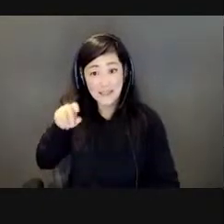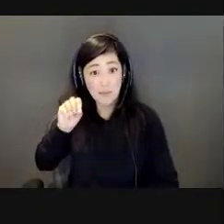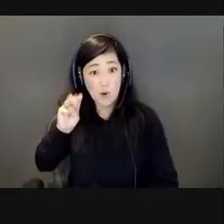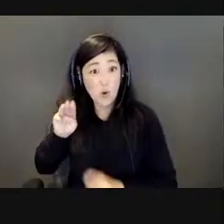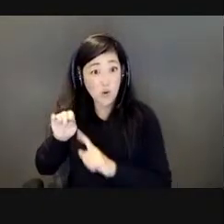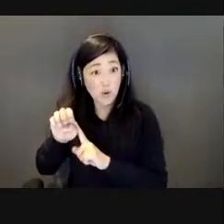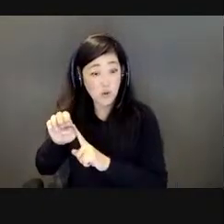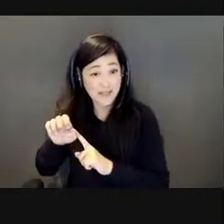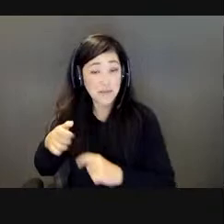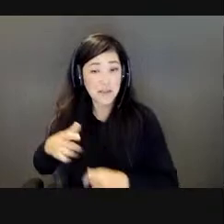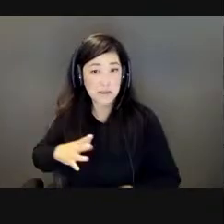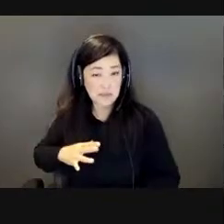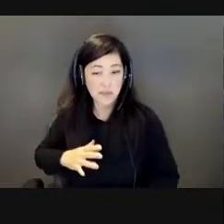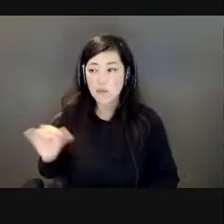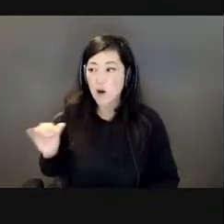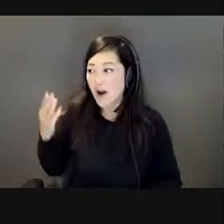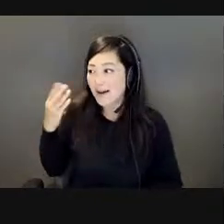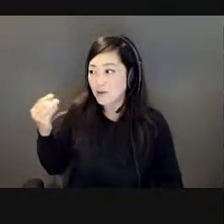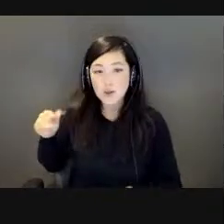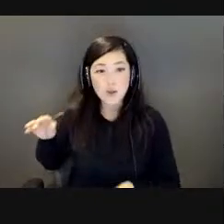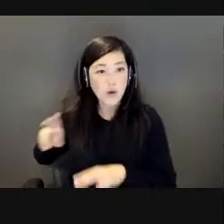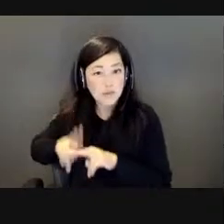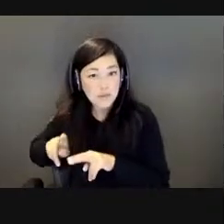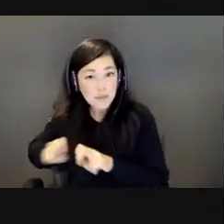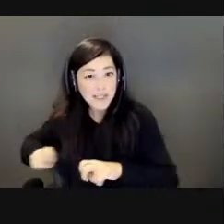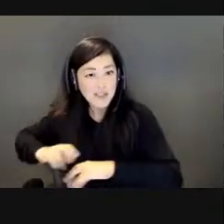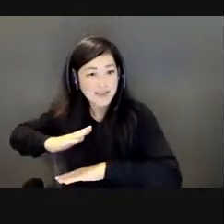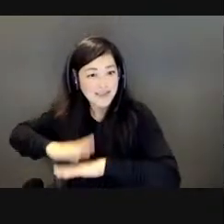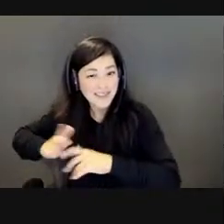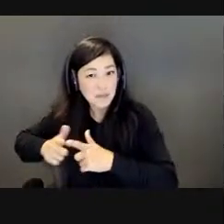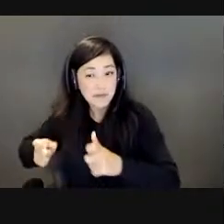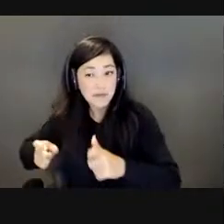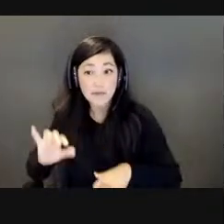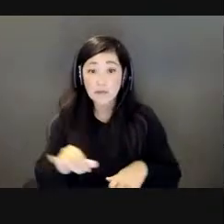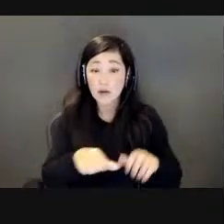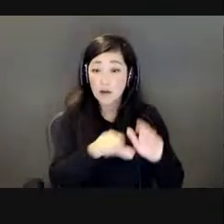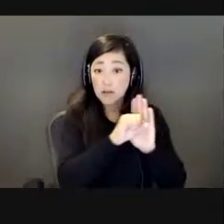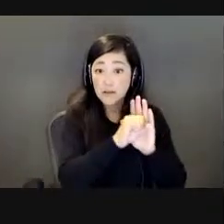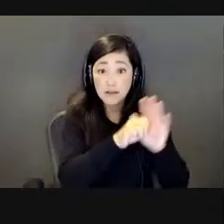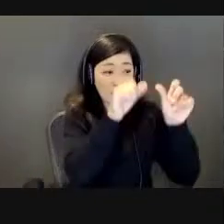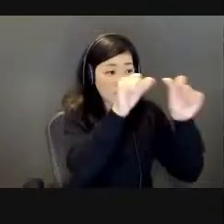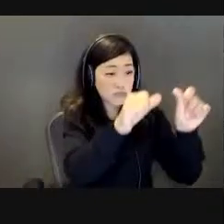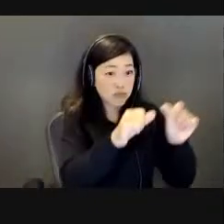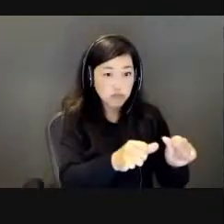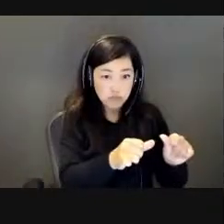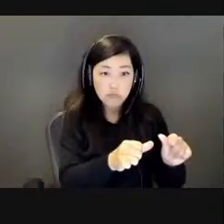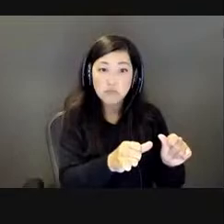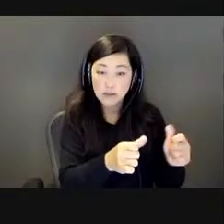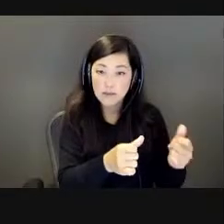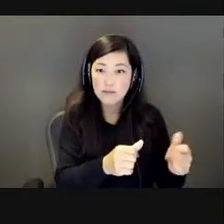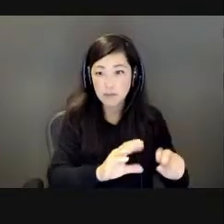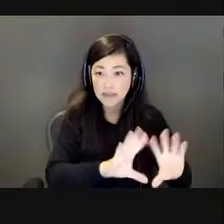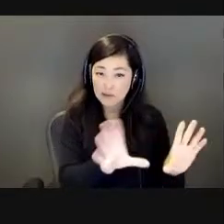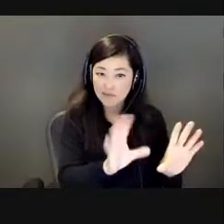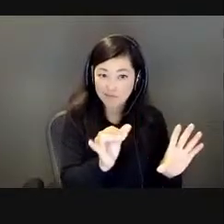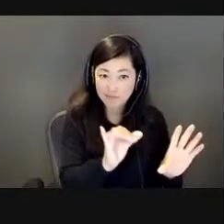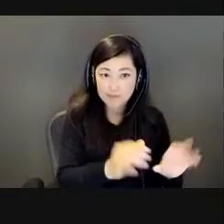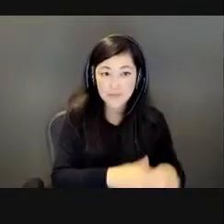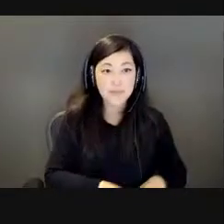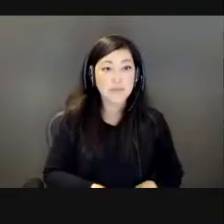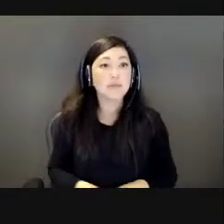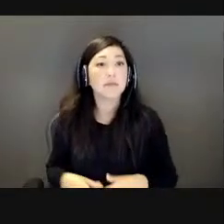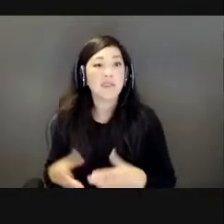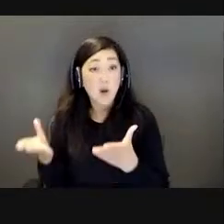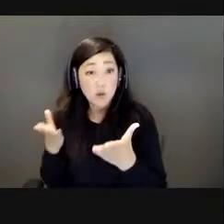wayfinding, which is so critical, and services, for example, service counters. Maintenance is also a component of the